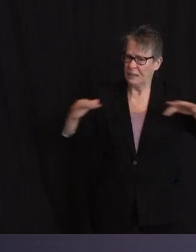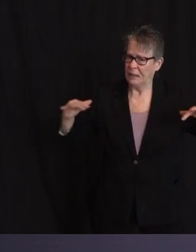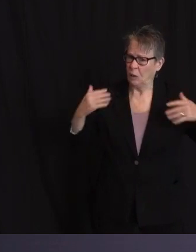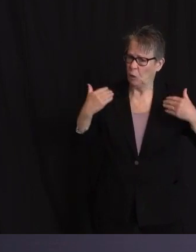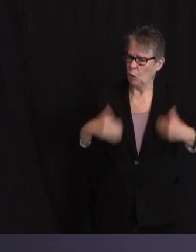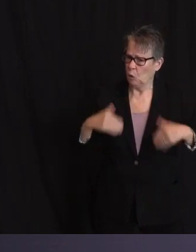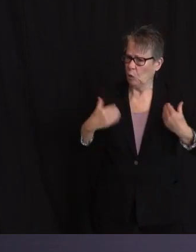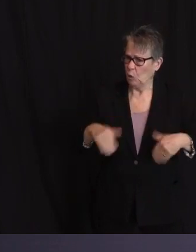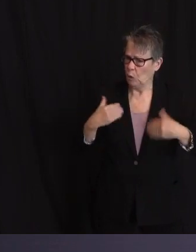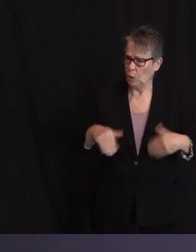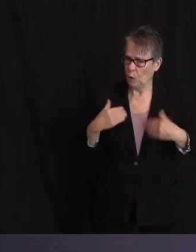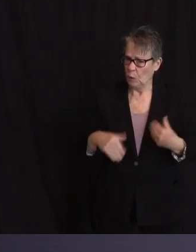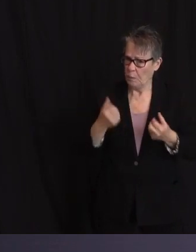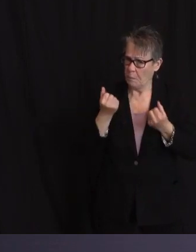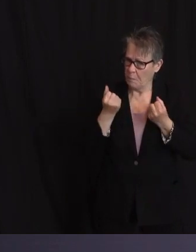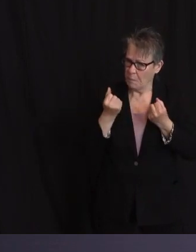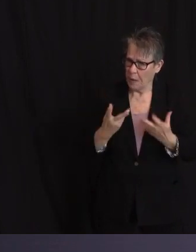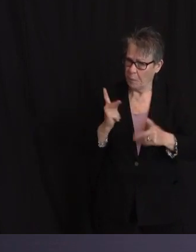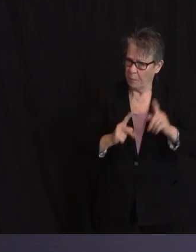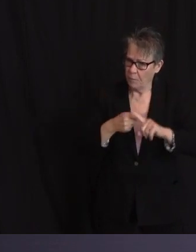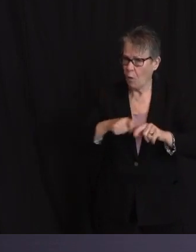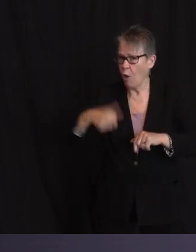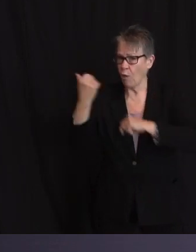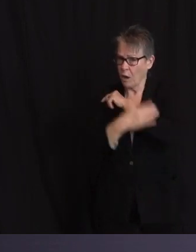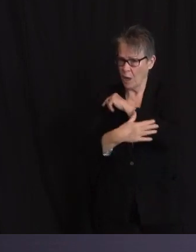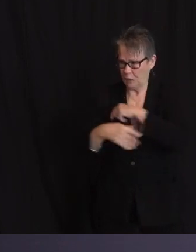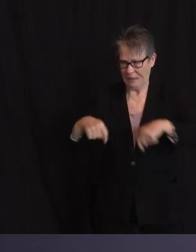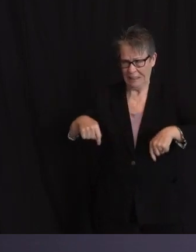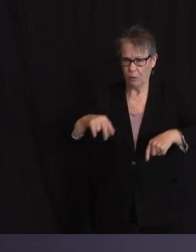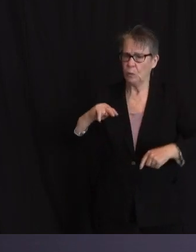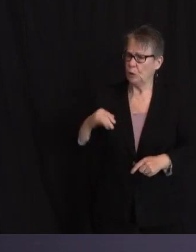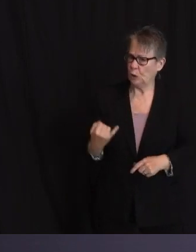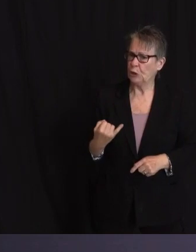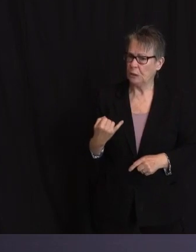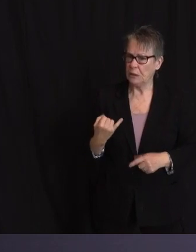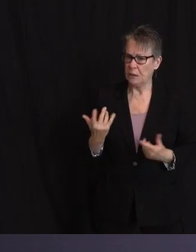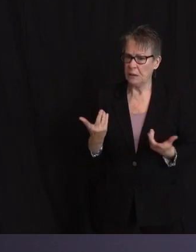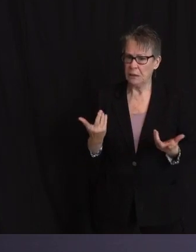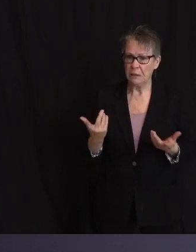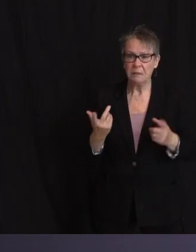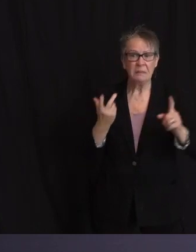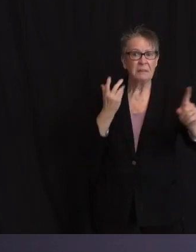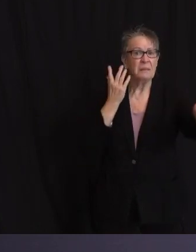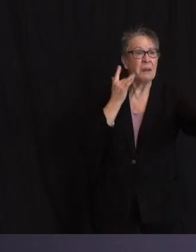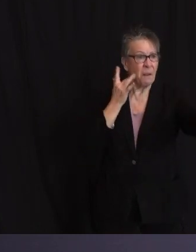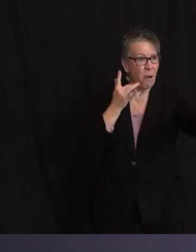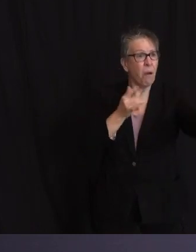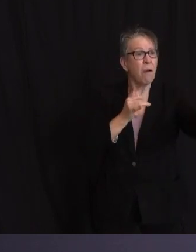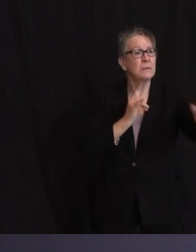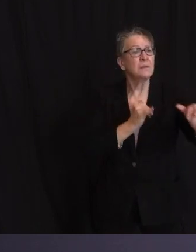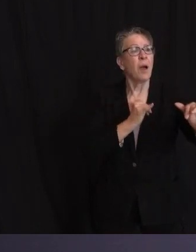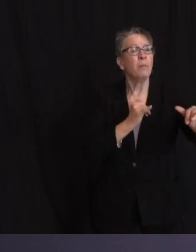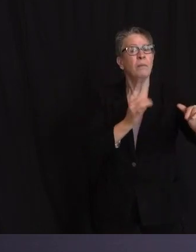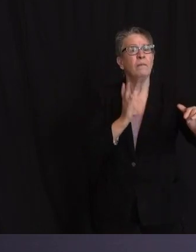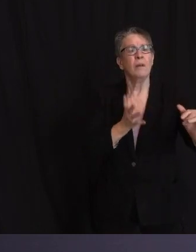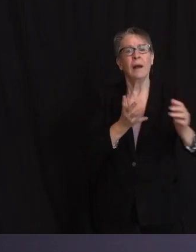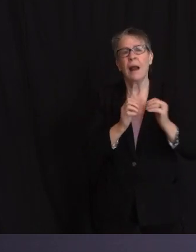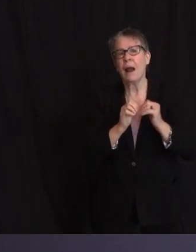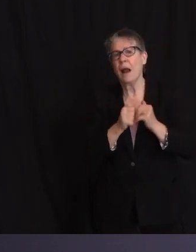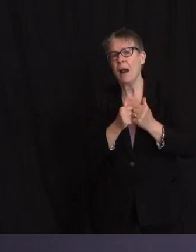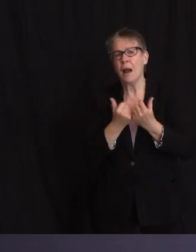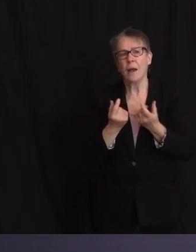in so many respects, and that what he's doing is potentially quite relevant for what we're up to. Nothing new to report on state